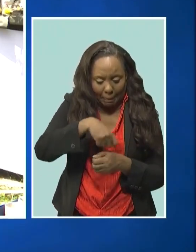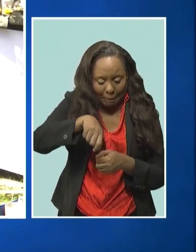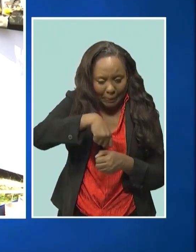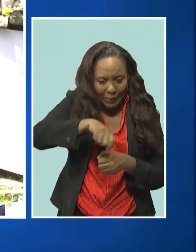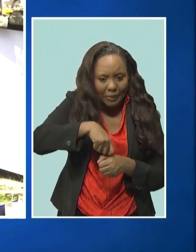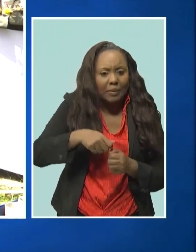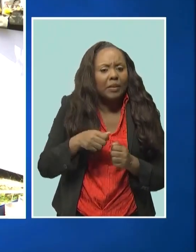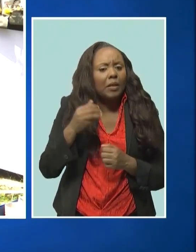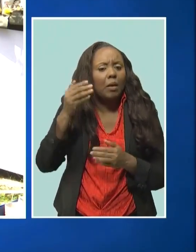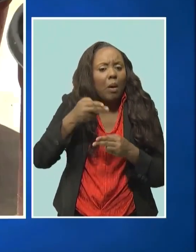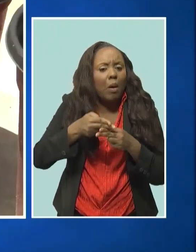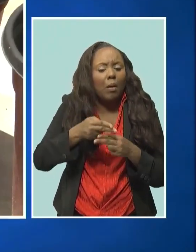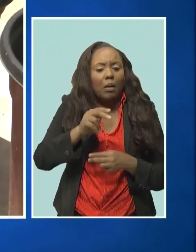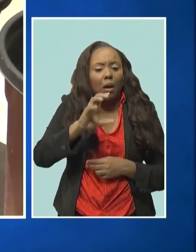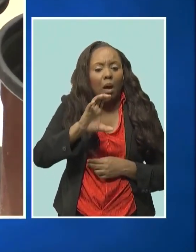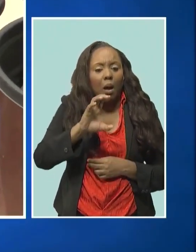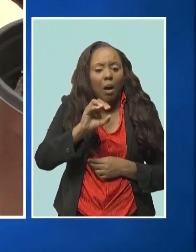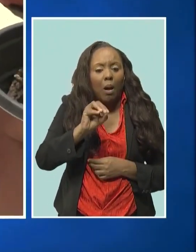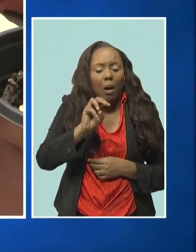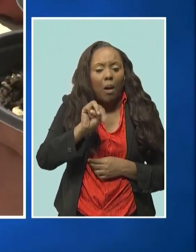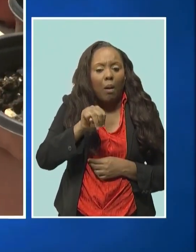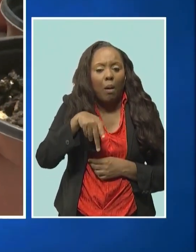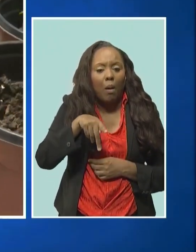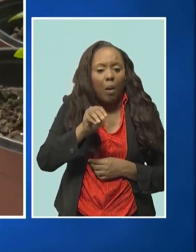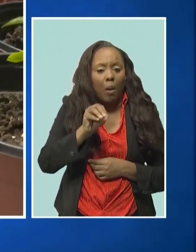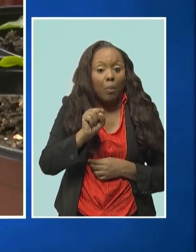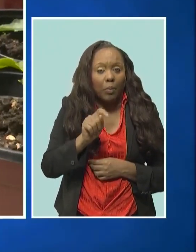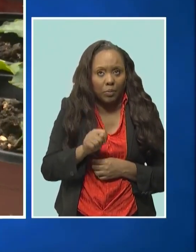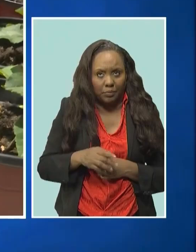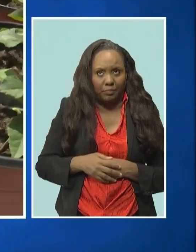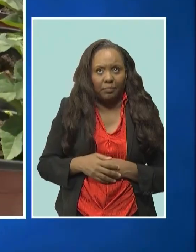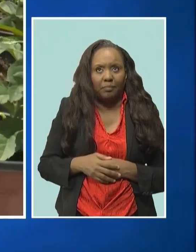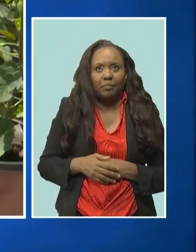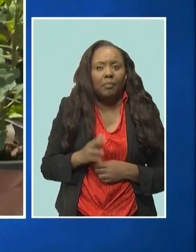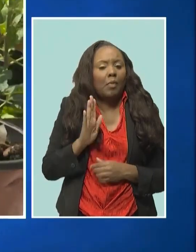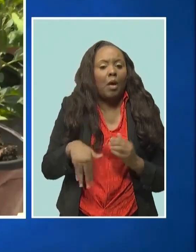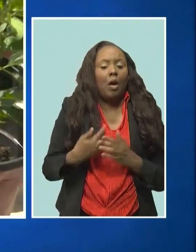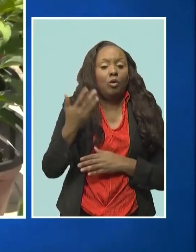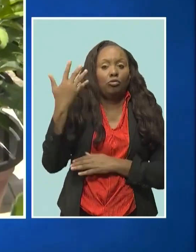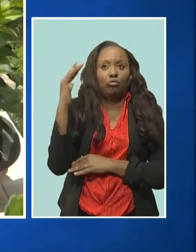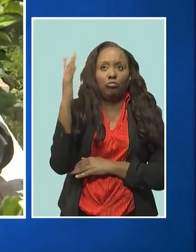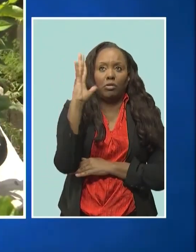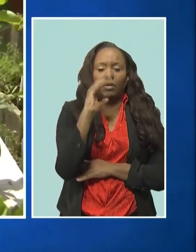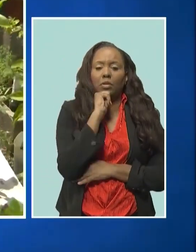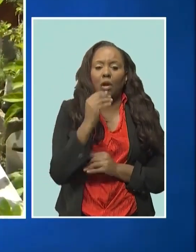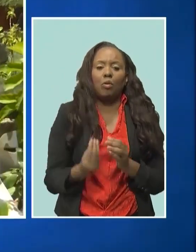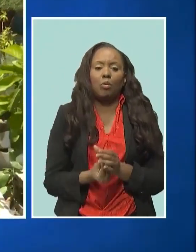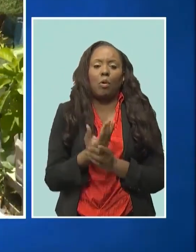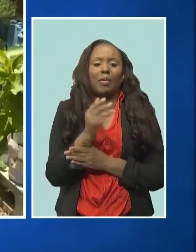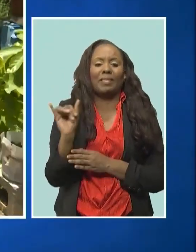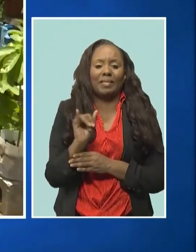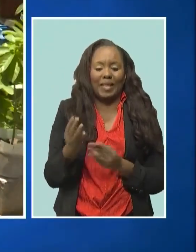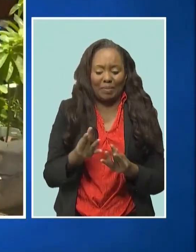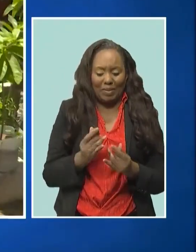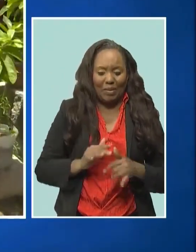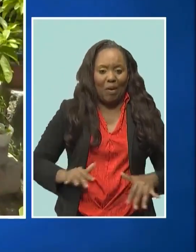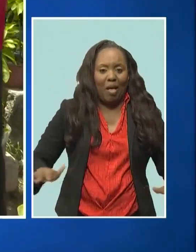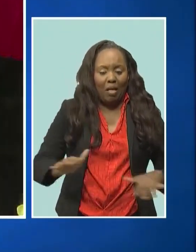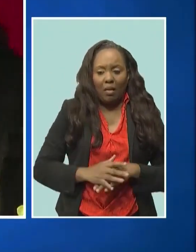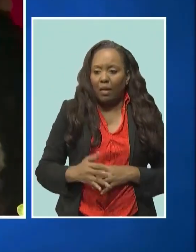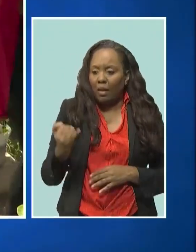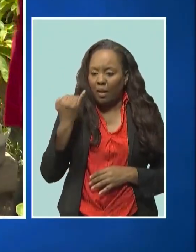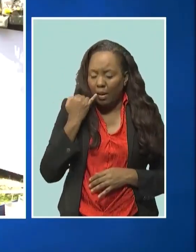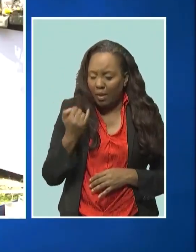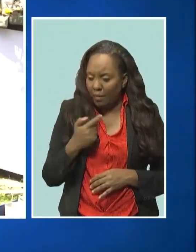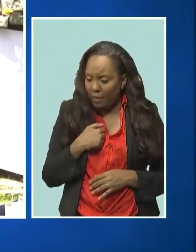together and study the soil because every tree don't grow in the same sort of soil. So when I fail, I have to go back